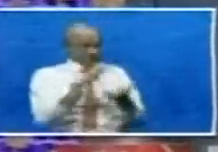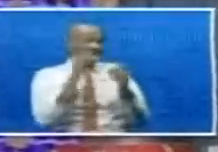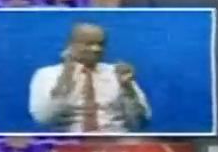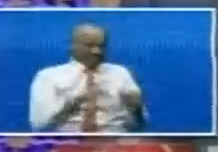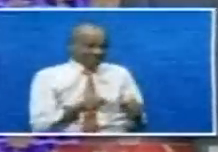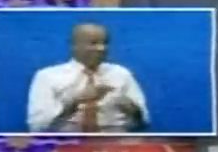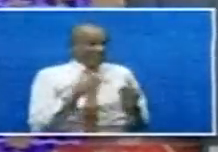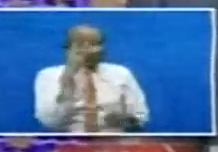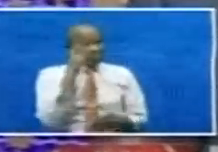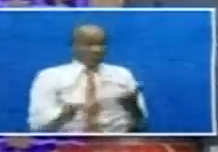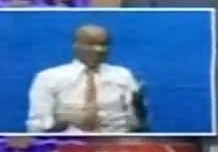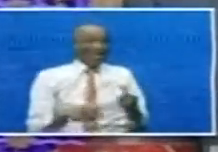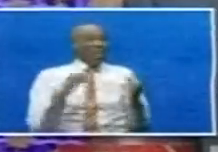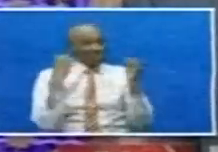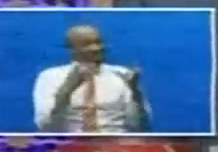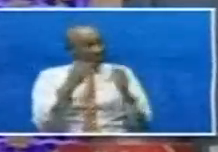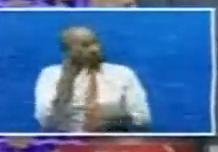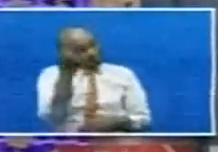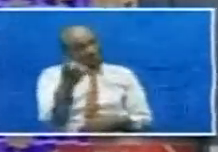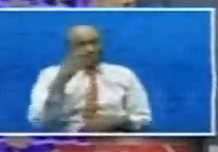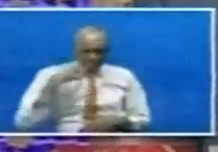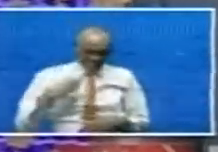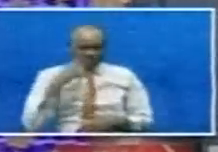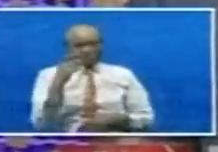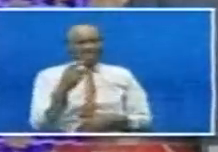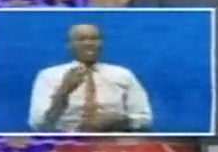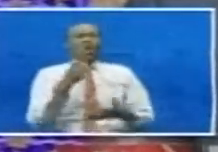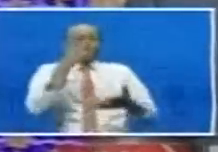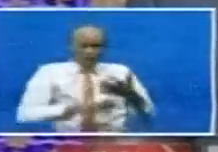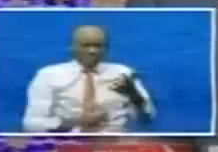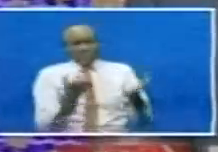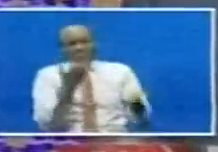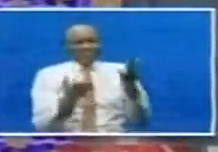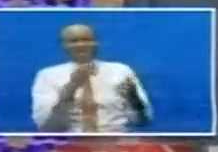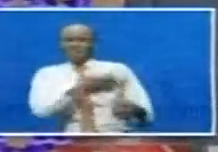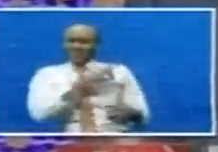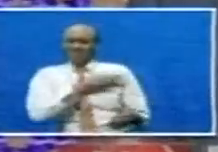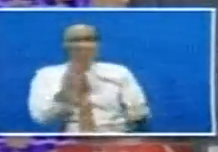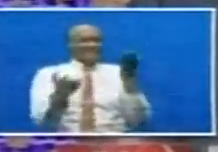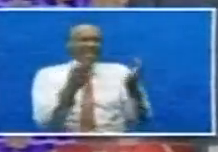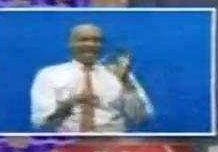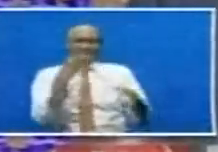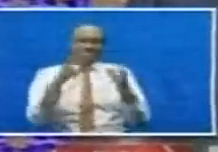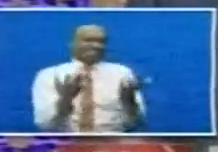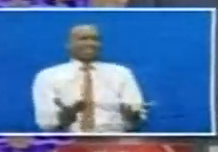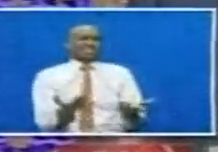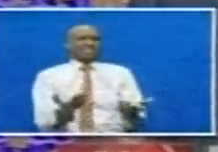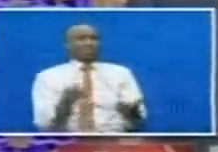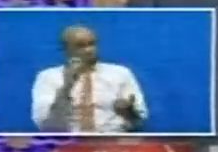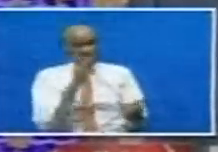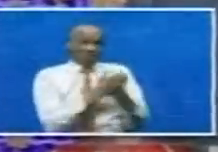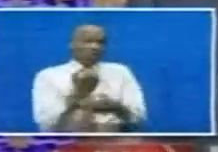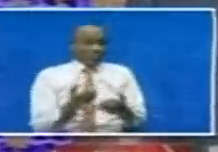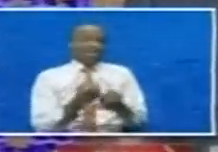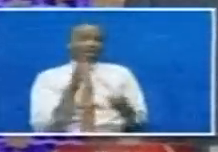Because, you see, majority of them, you need to do cost-benefit analysis. For me, economics matters a lot. Why do we